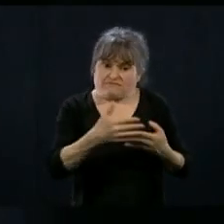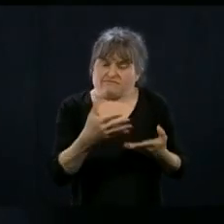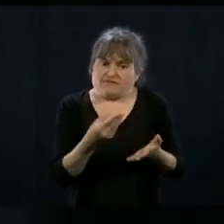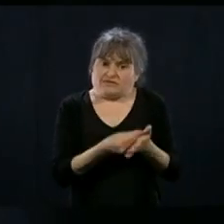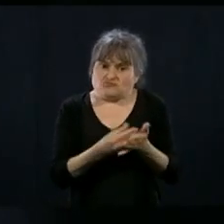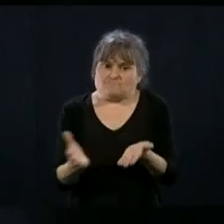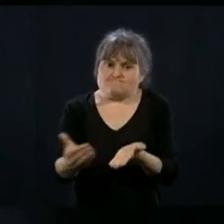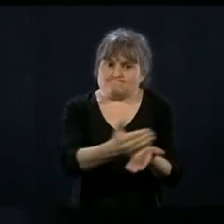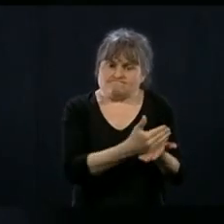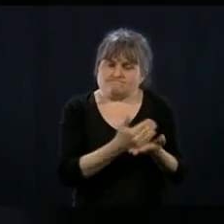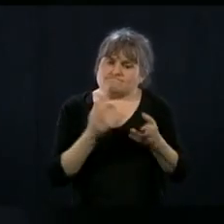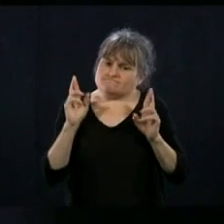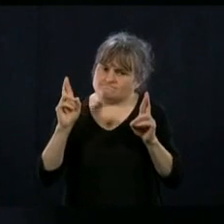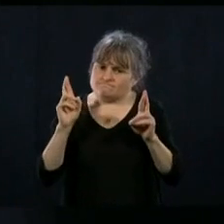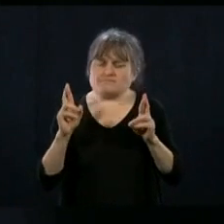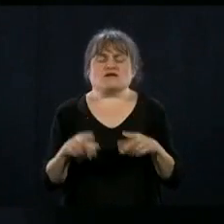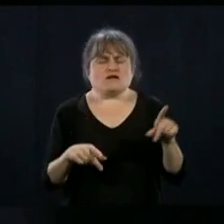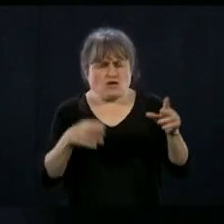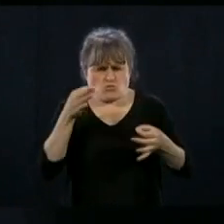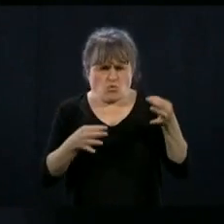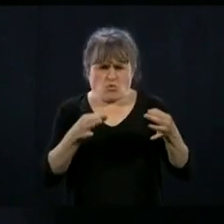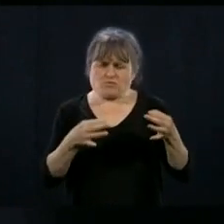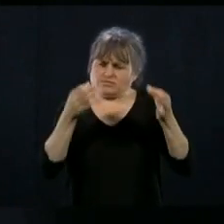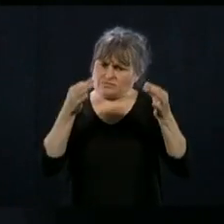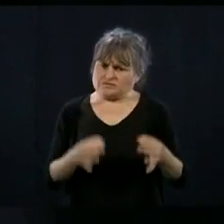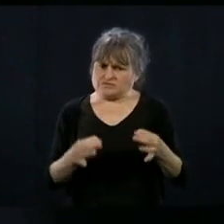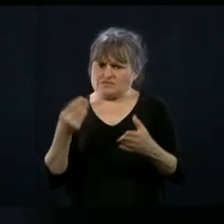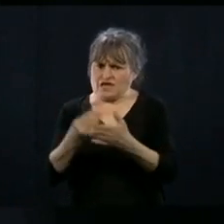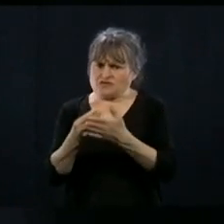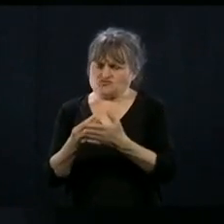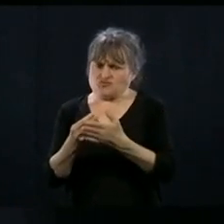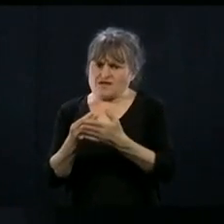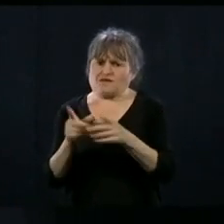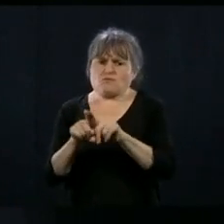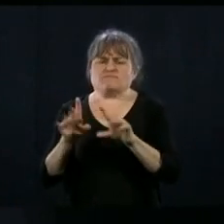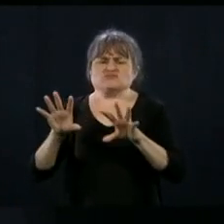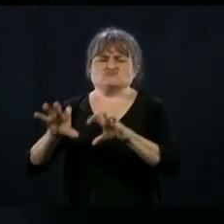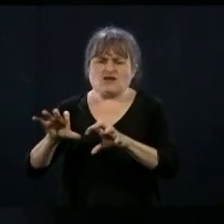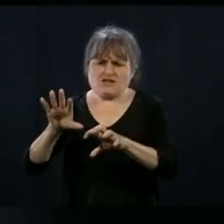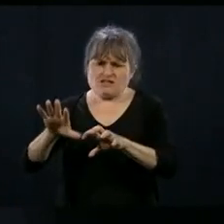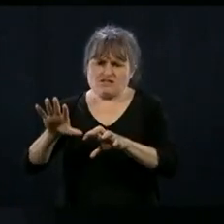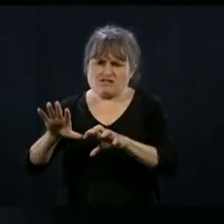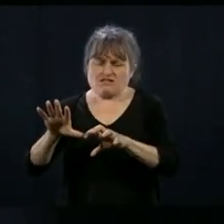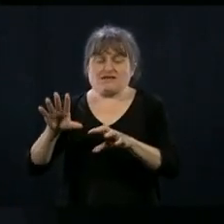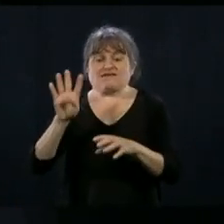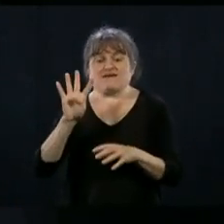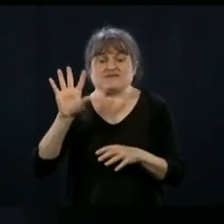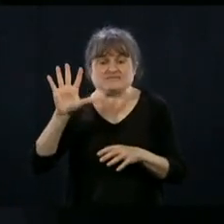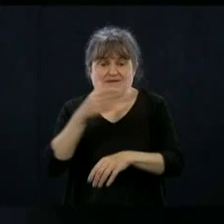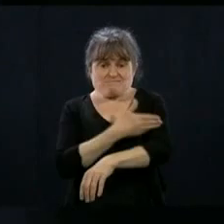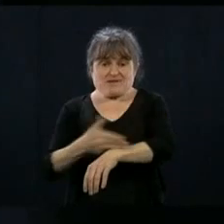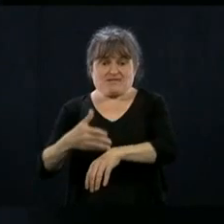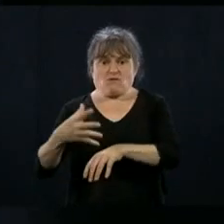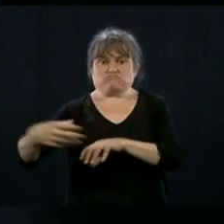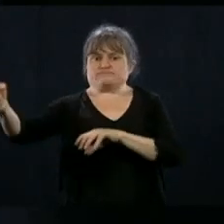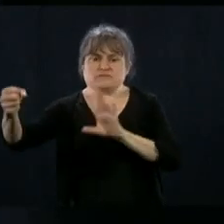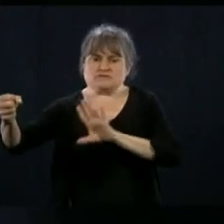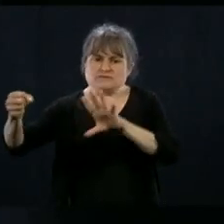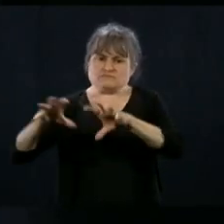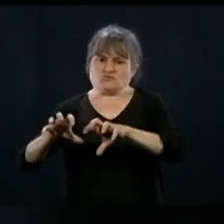The court did give its agreement for the money to be blocked, so right now the money is frozen, that 45